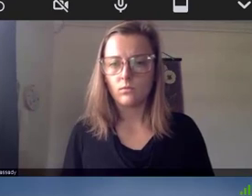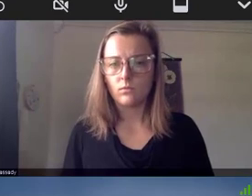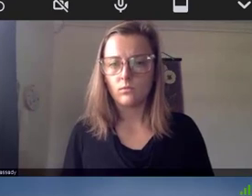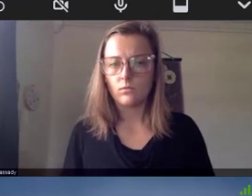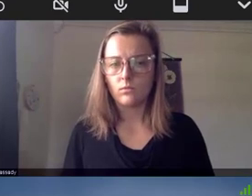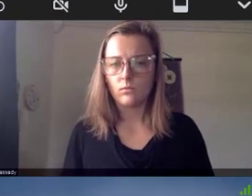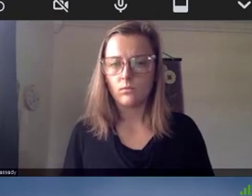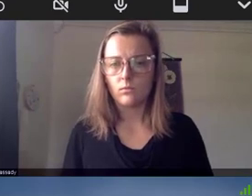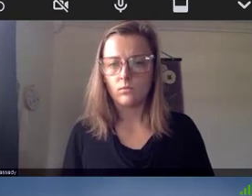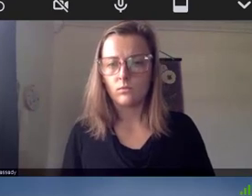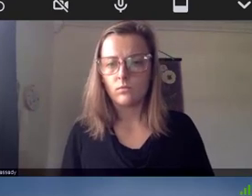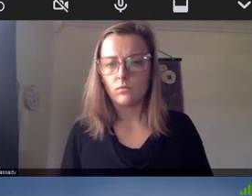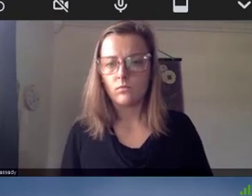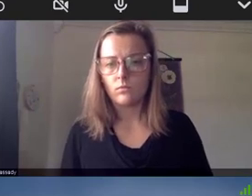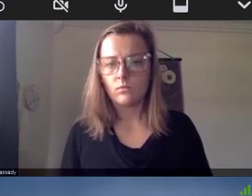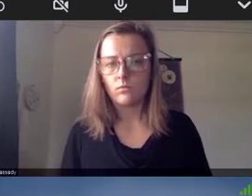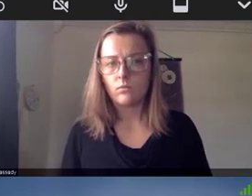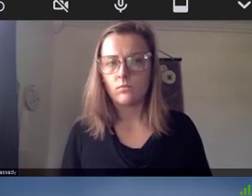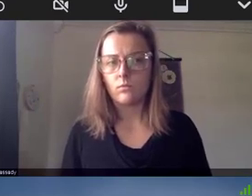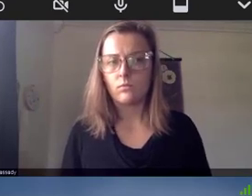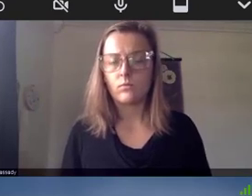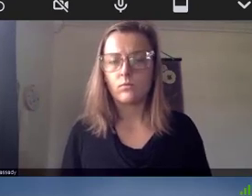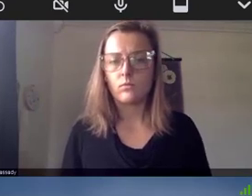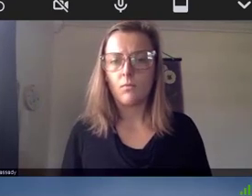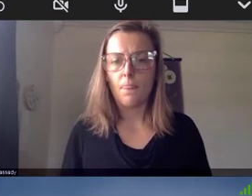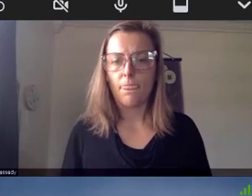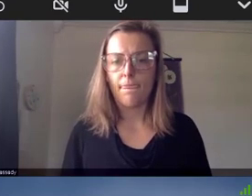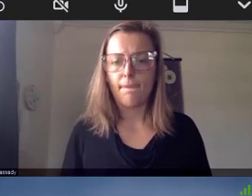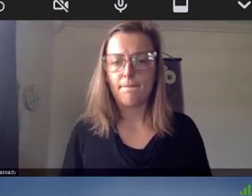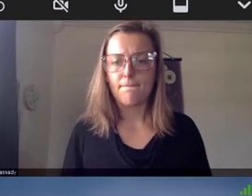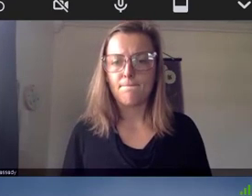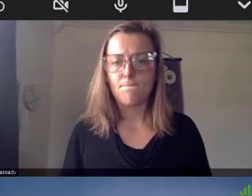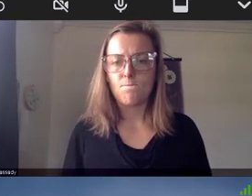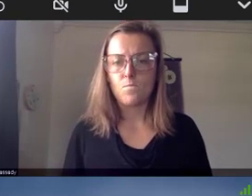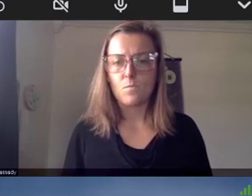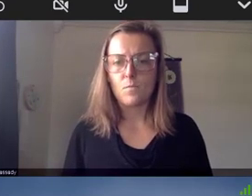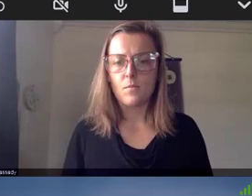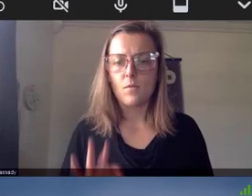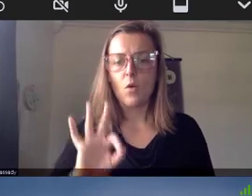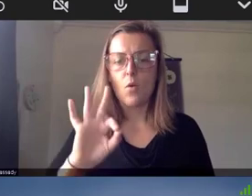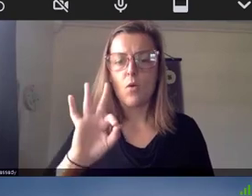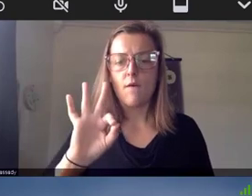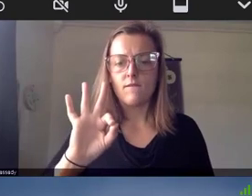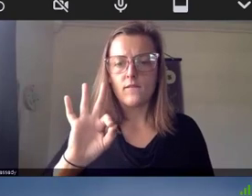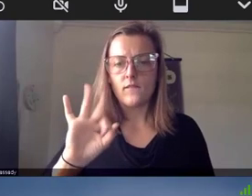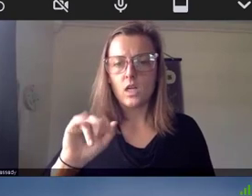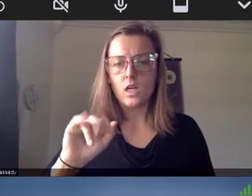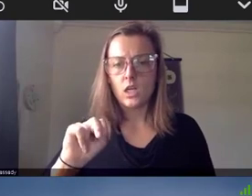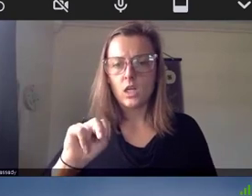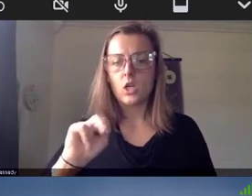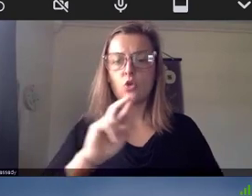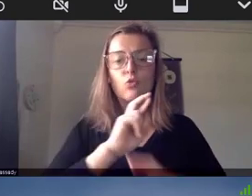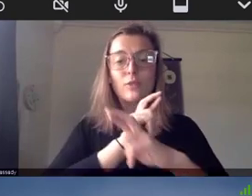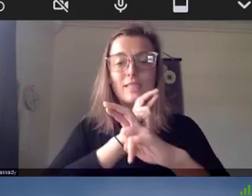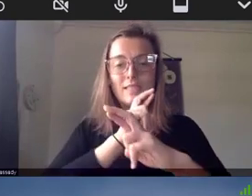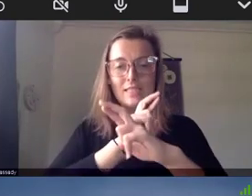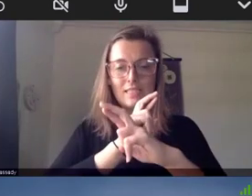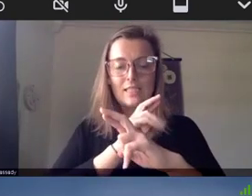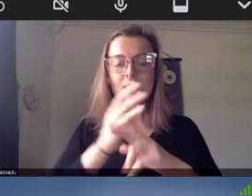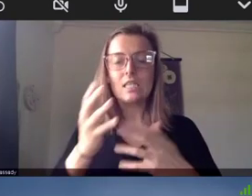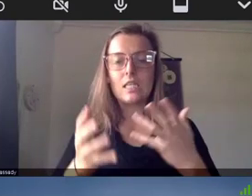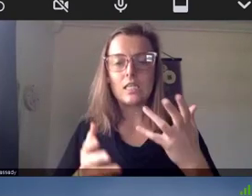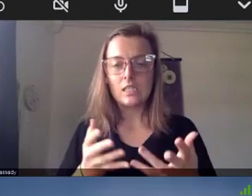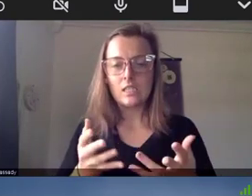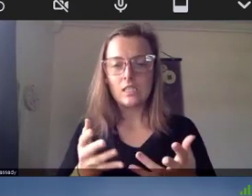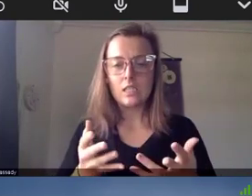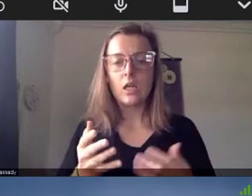So problems where we did fin efficiency or fin resistances, typically we were given a